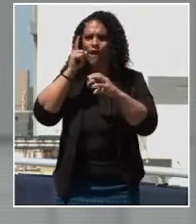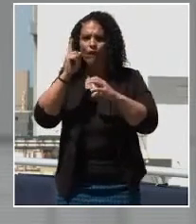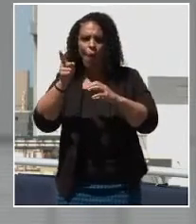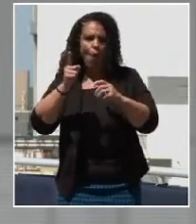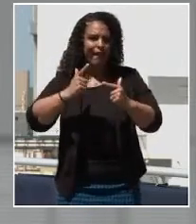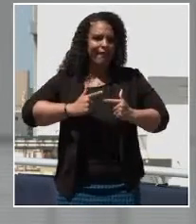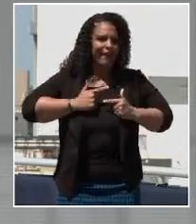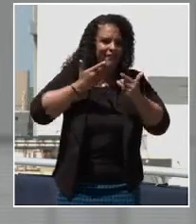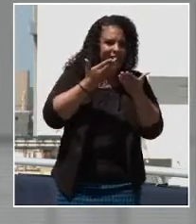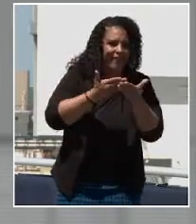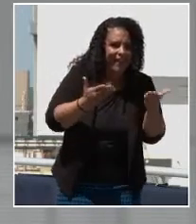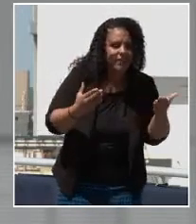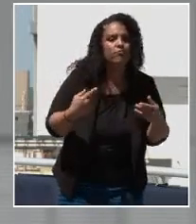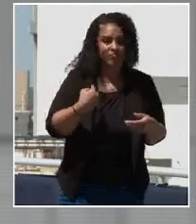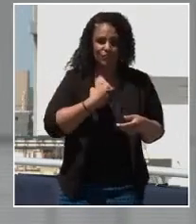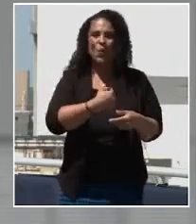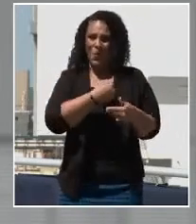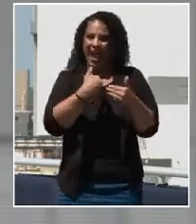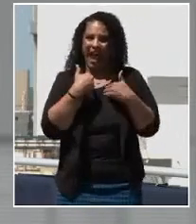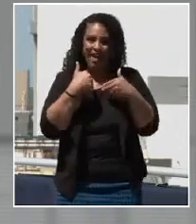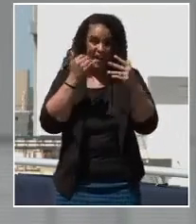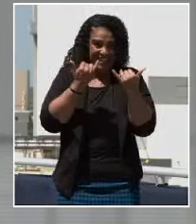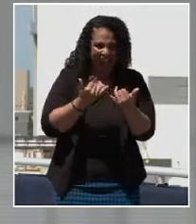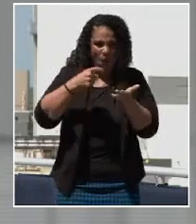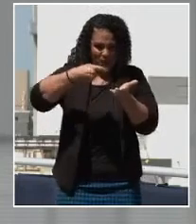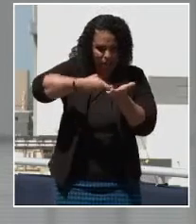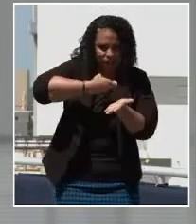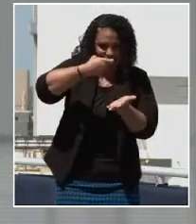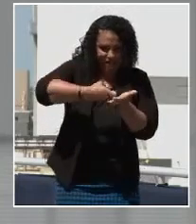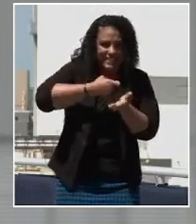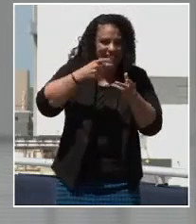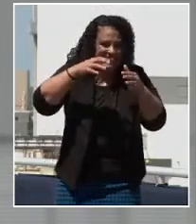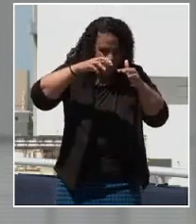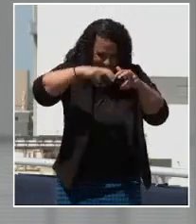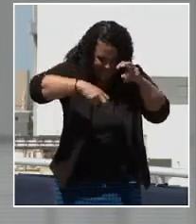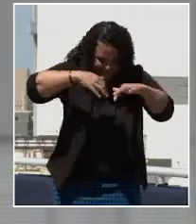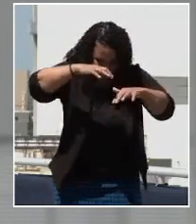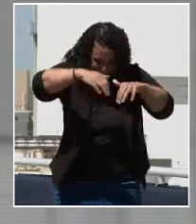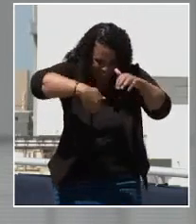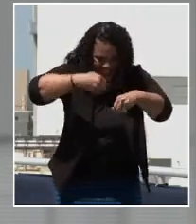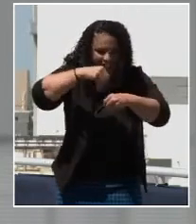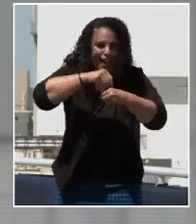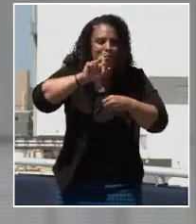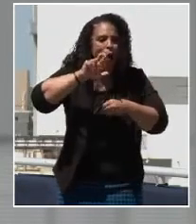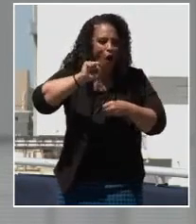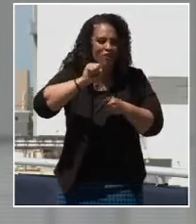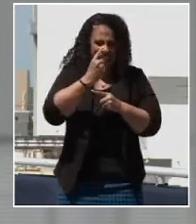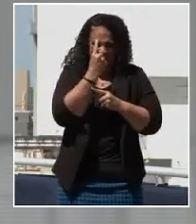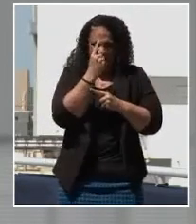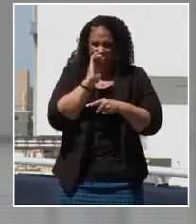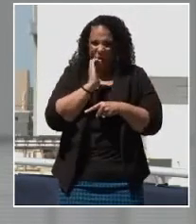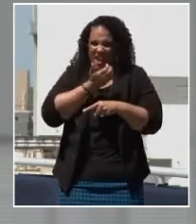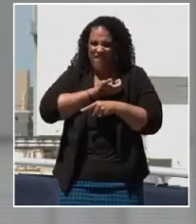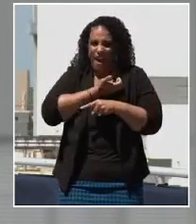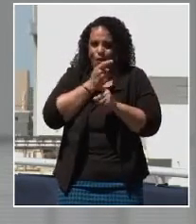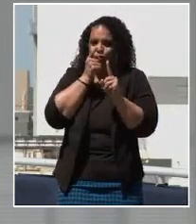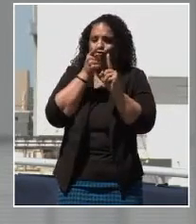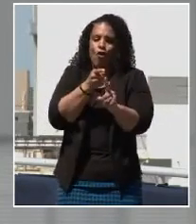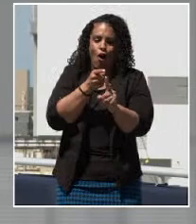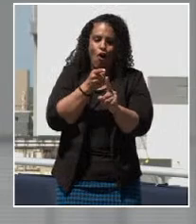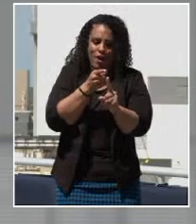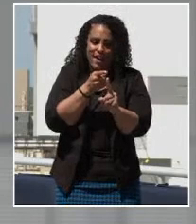life we have we're digging in Mars right now as one of our